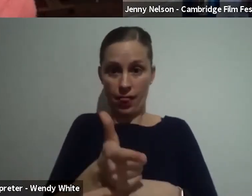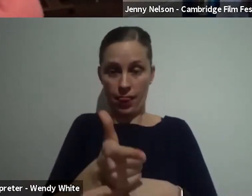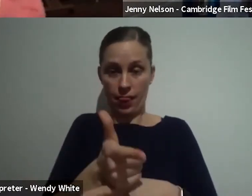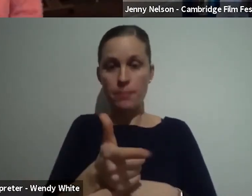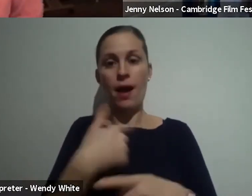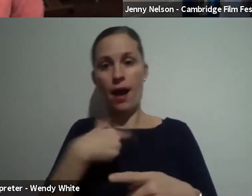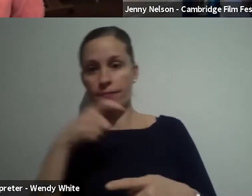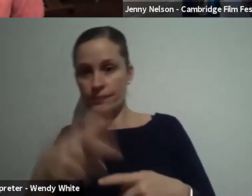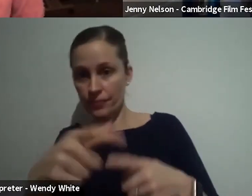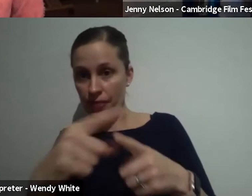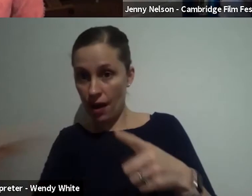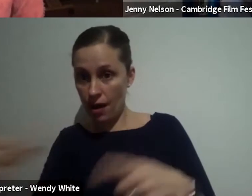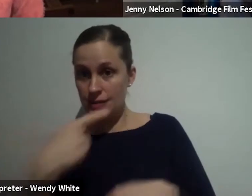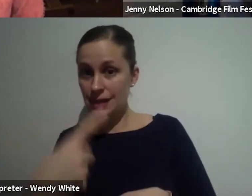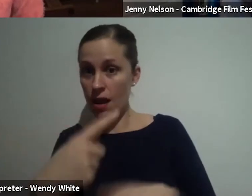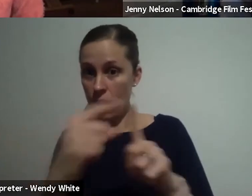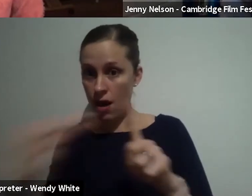recording. But also,